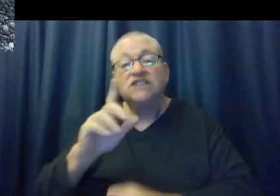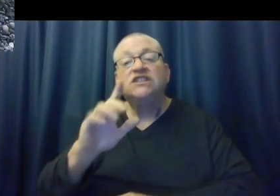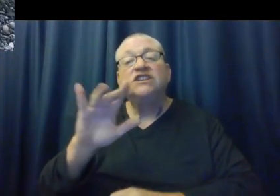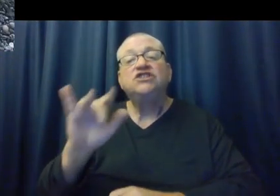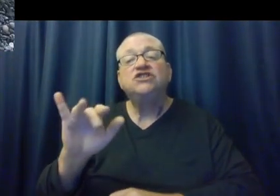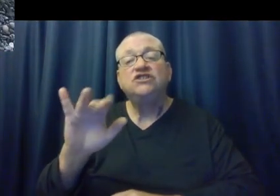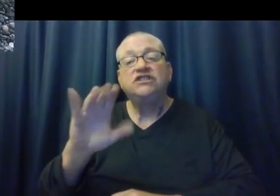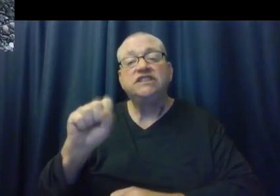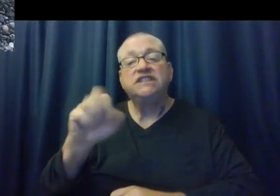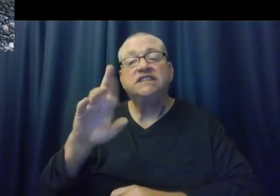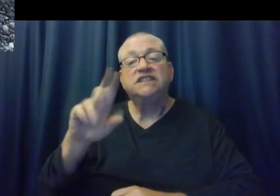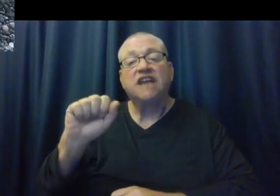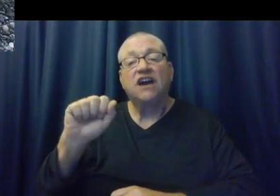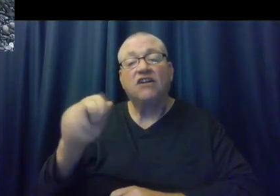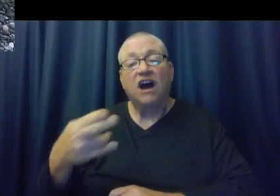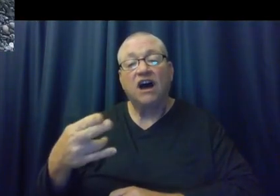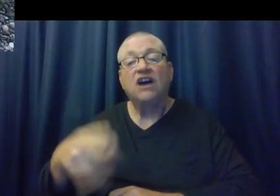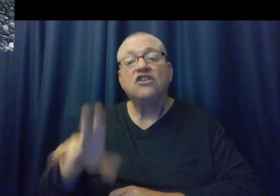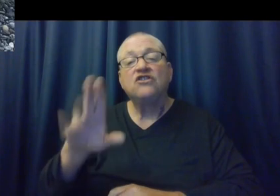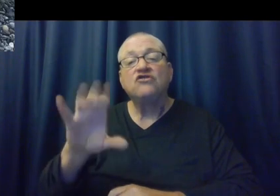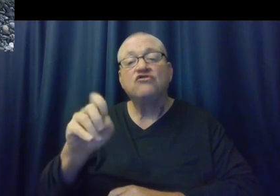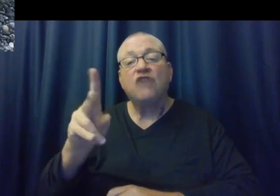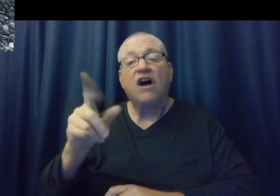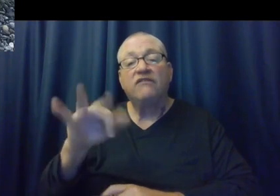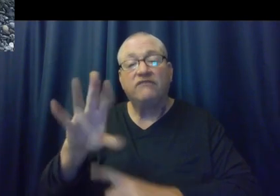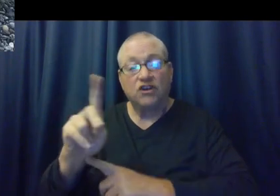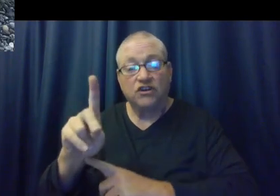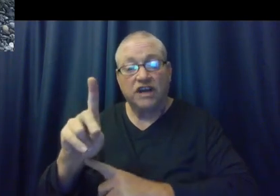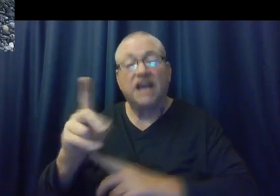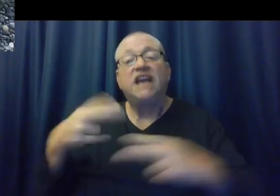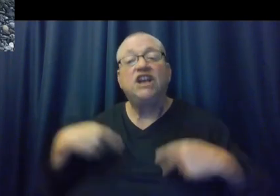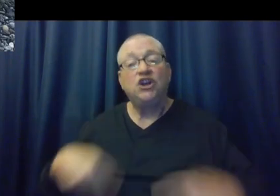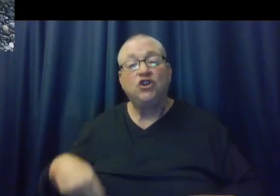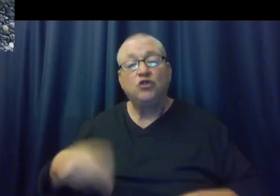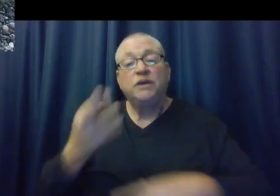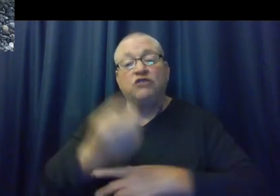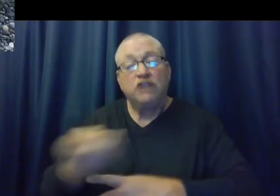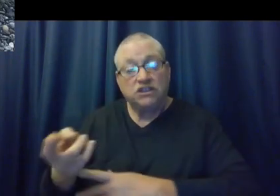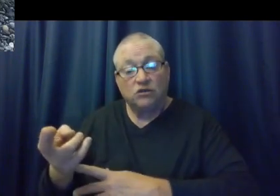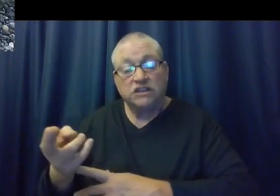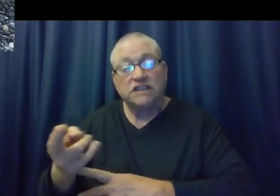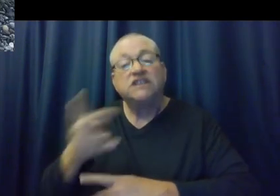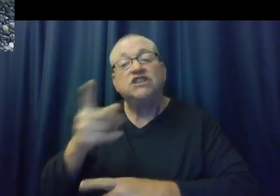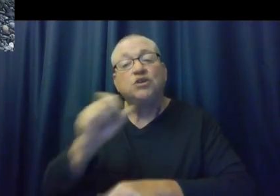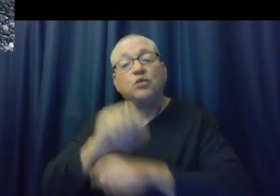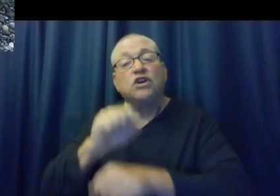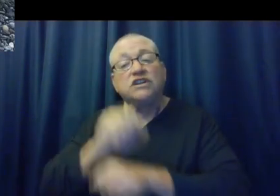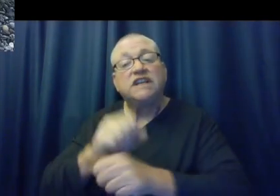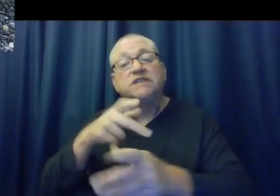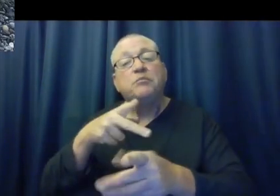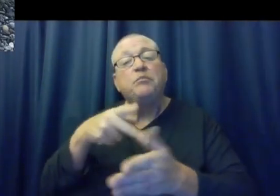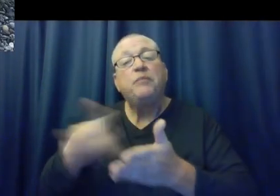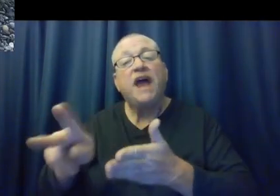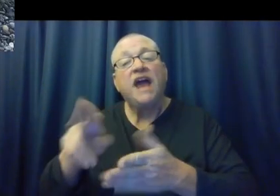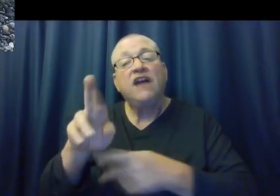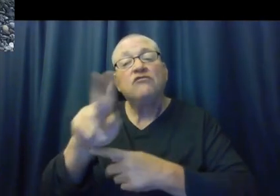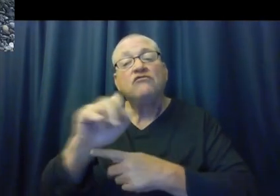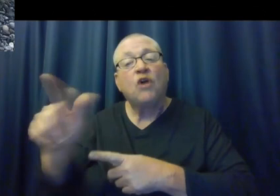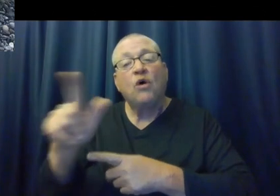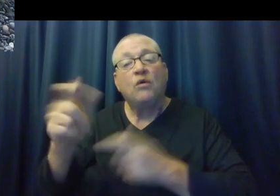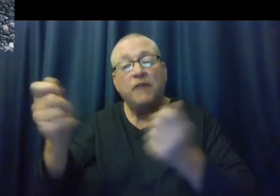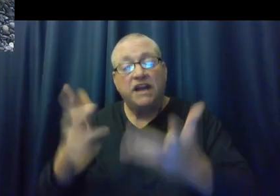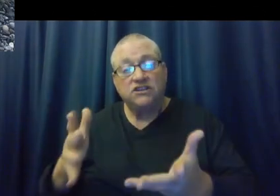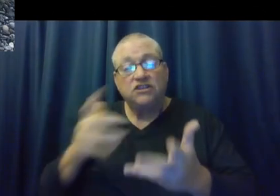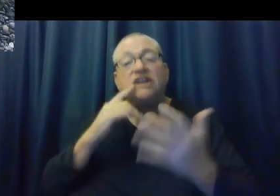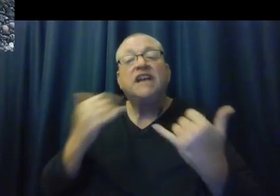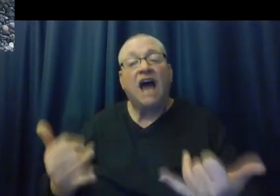Sarah Crawford from the Human Resources Department. Sarah has worked at Western for about 9 years, most of this time as payroll manager, but she